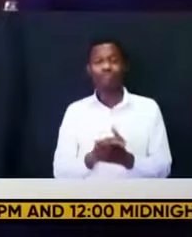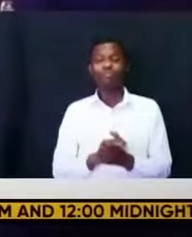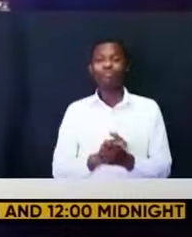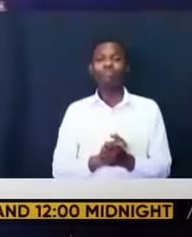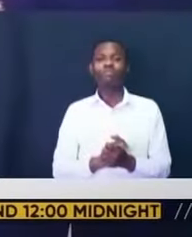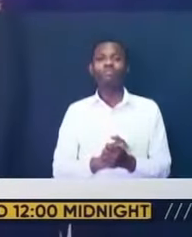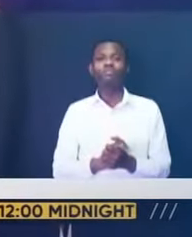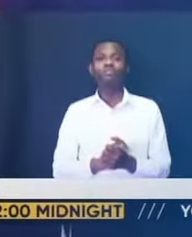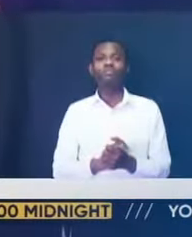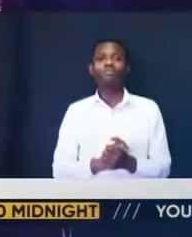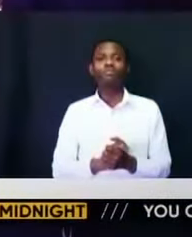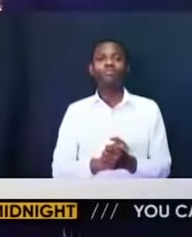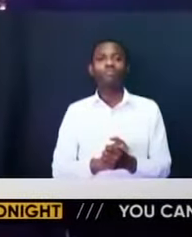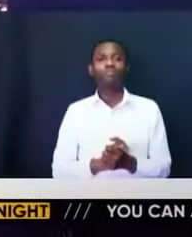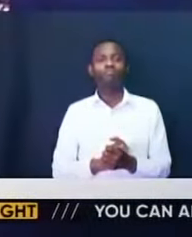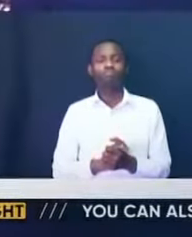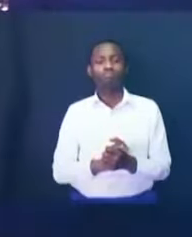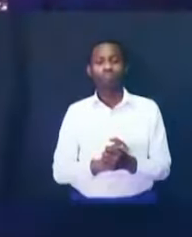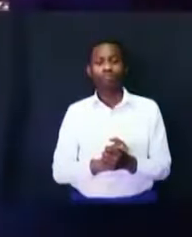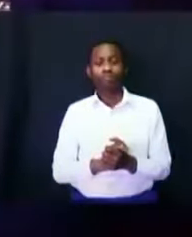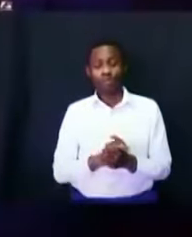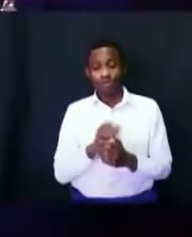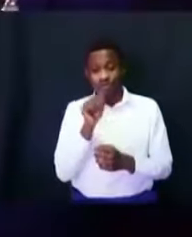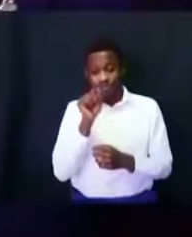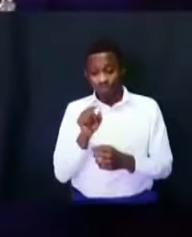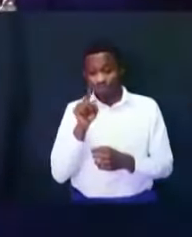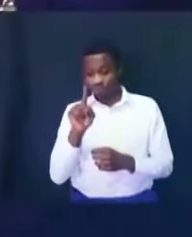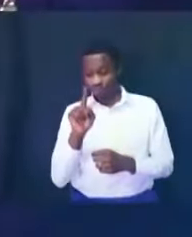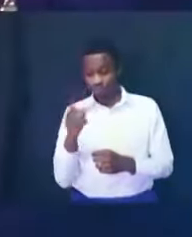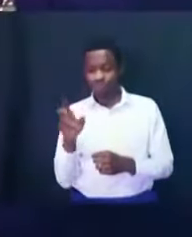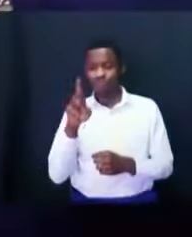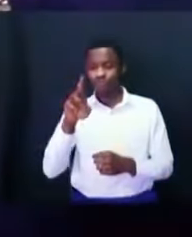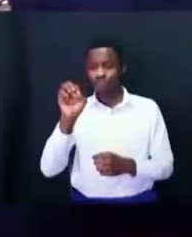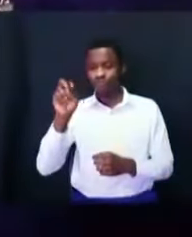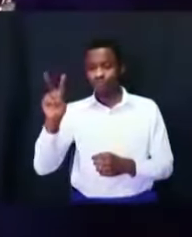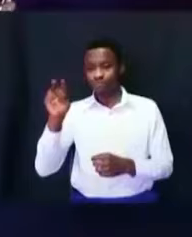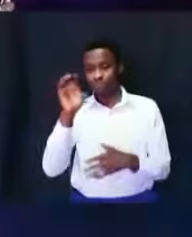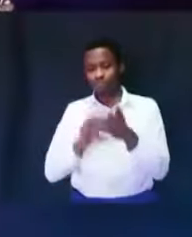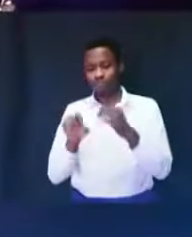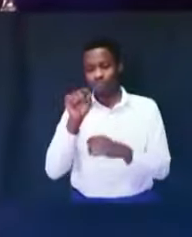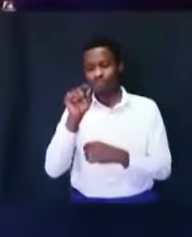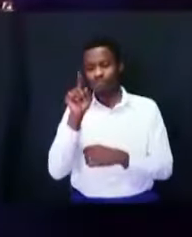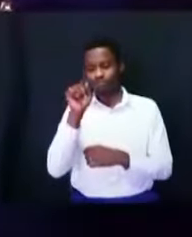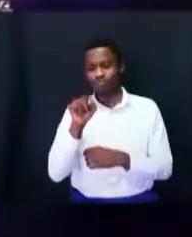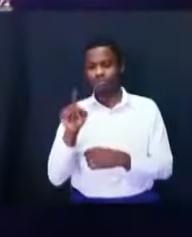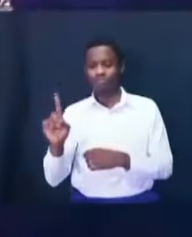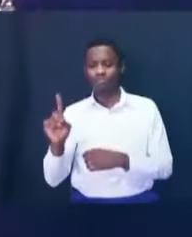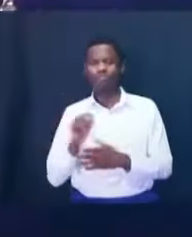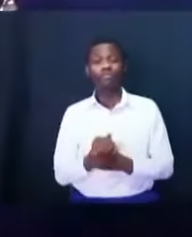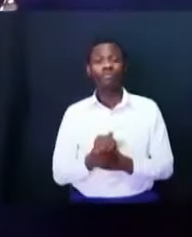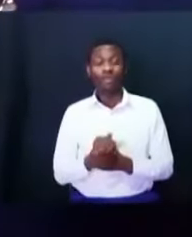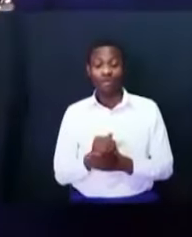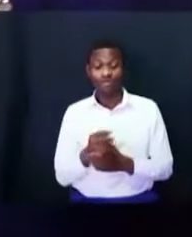there now from verse one I saw an angel coming down out